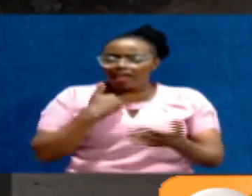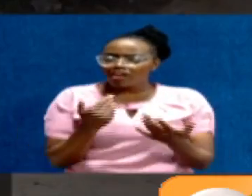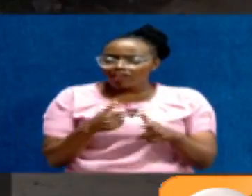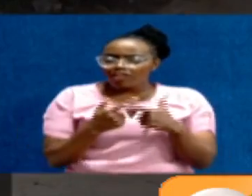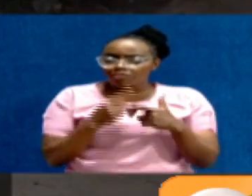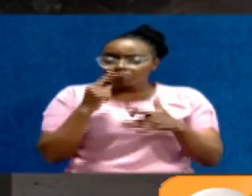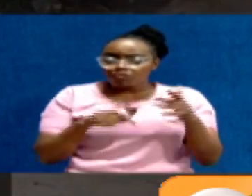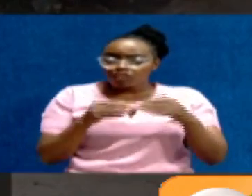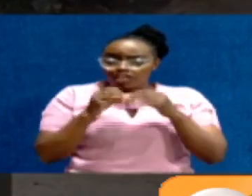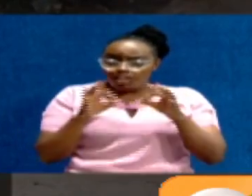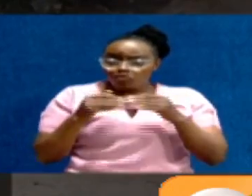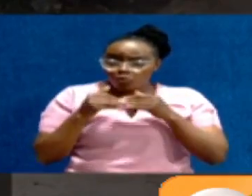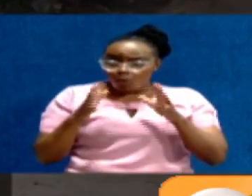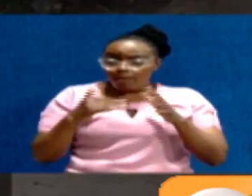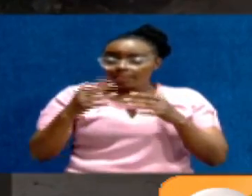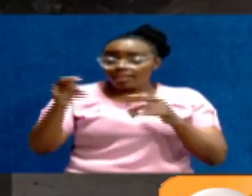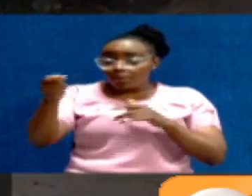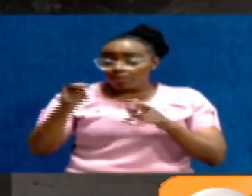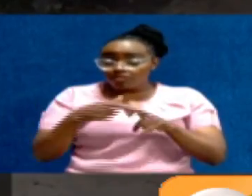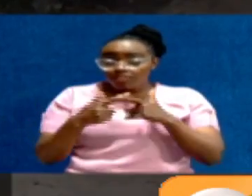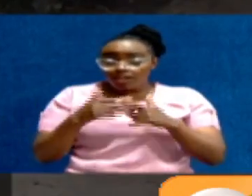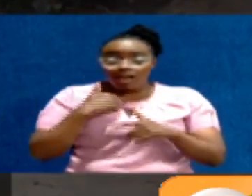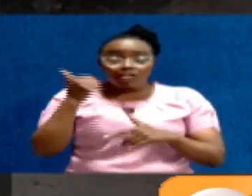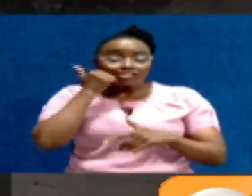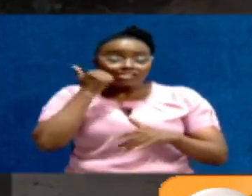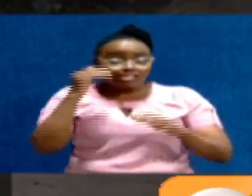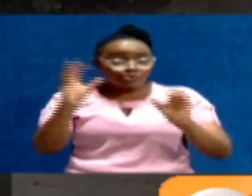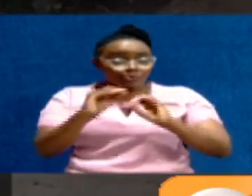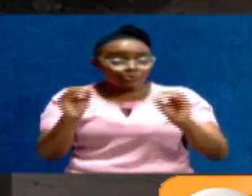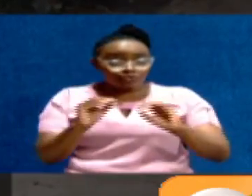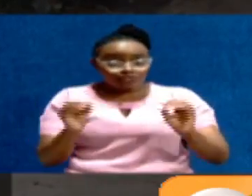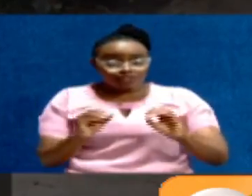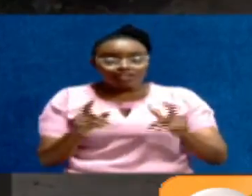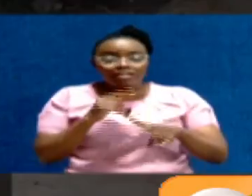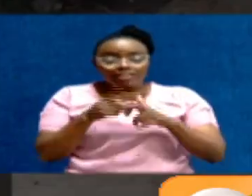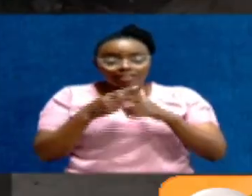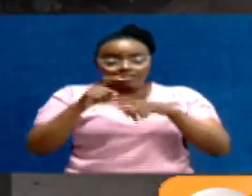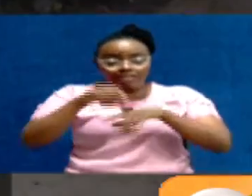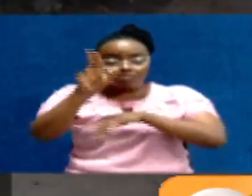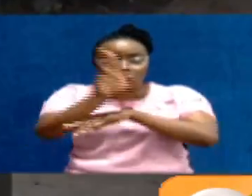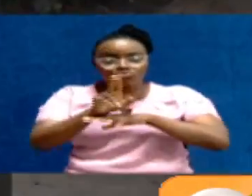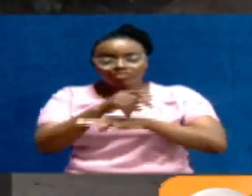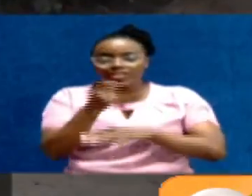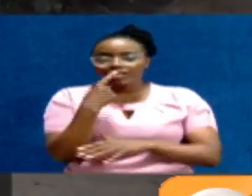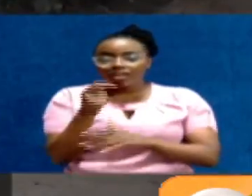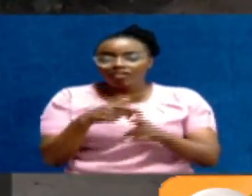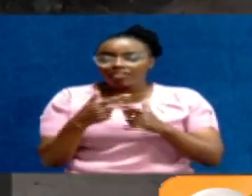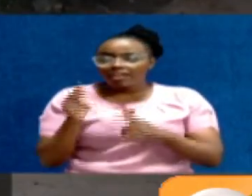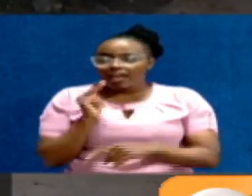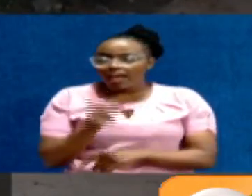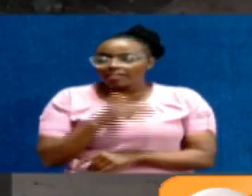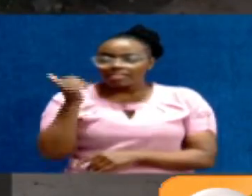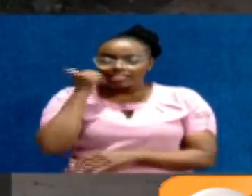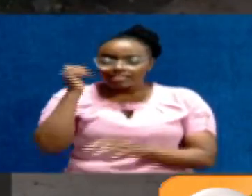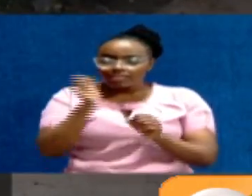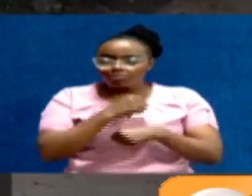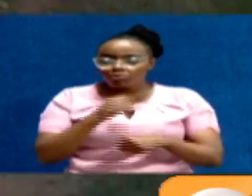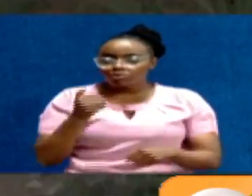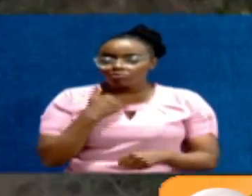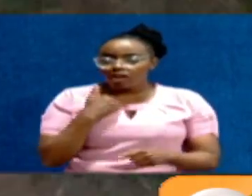tukaambiwa tukifungua madirisha hatutashikwa na ugonjwa, na akianza kutumia dawa hatuwezi shikwa na